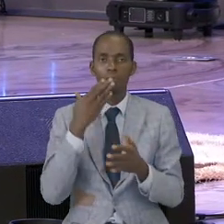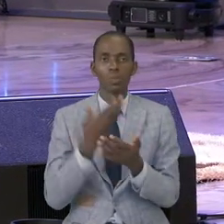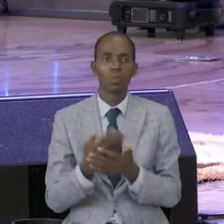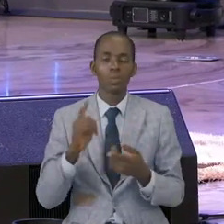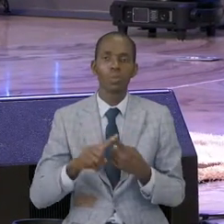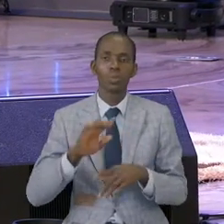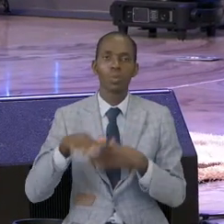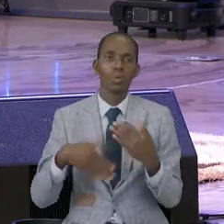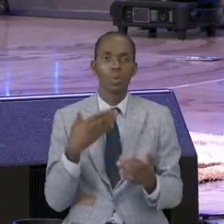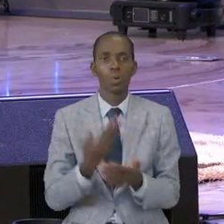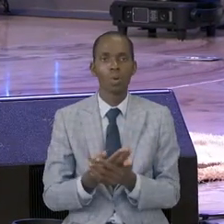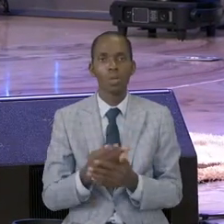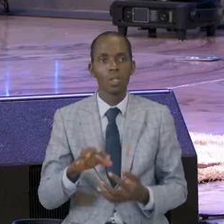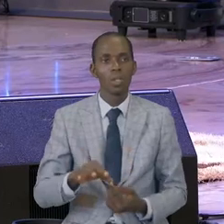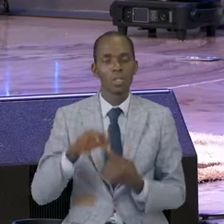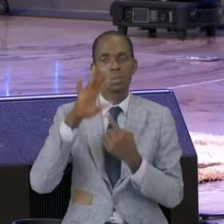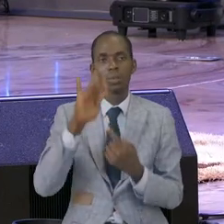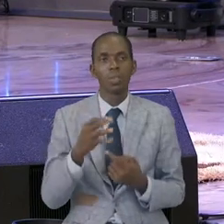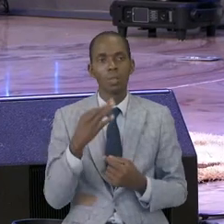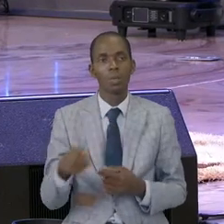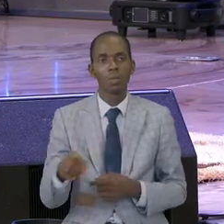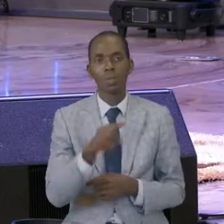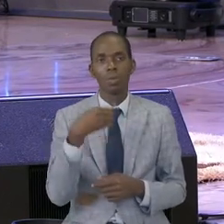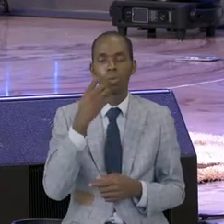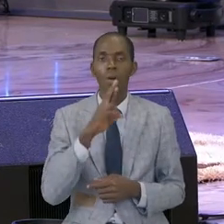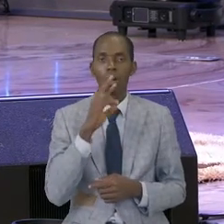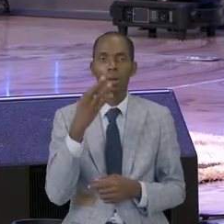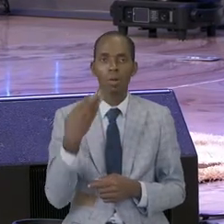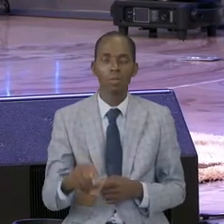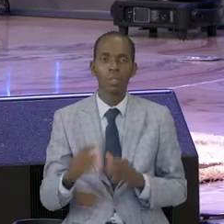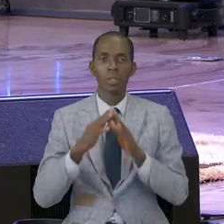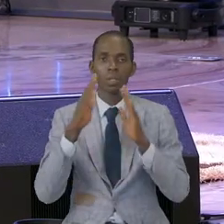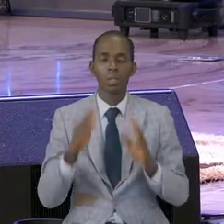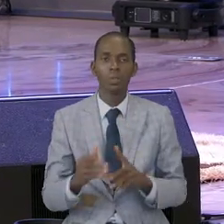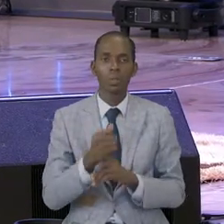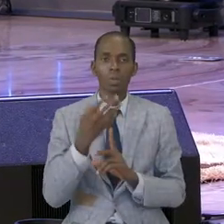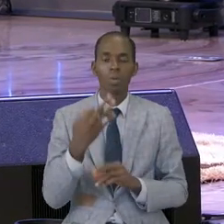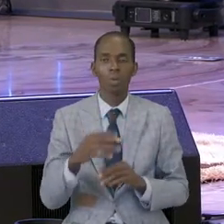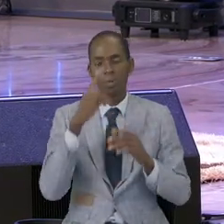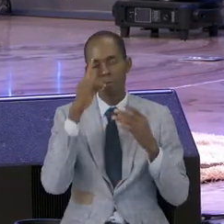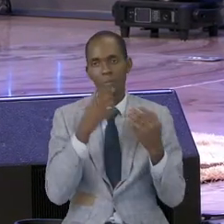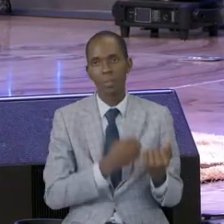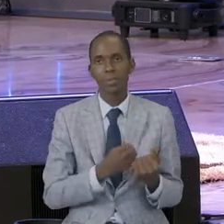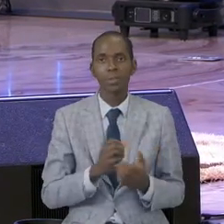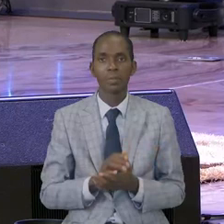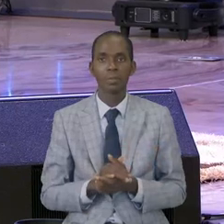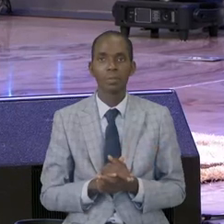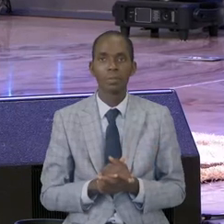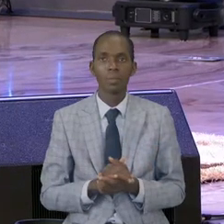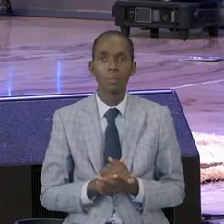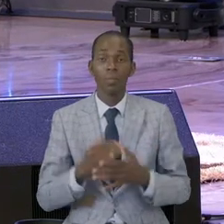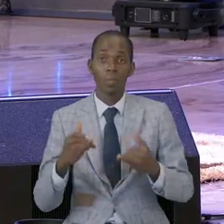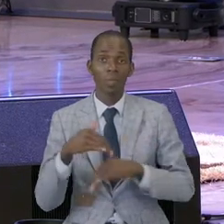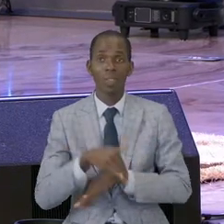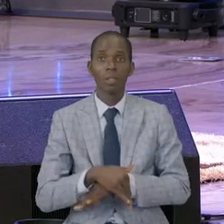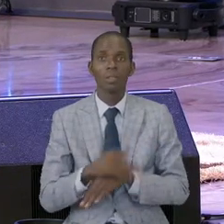all men, especially unto them who are the household of faith."